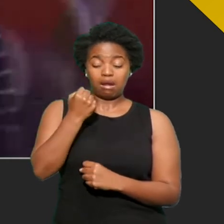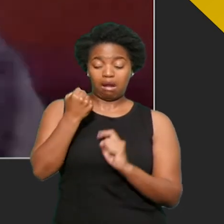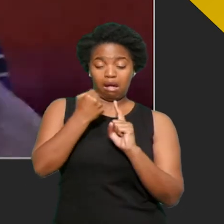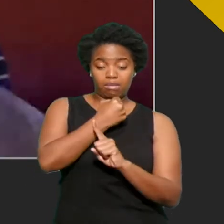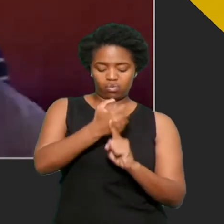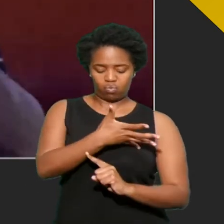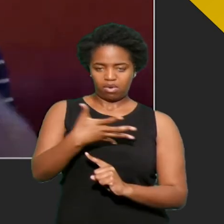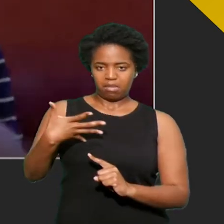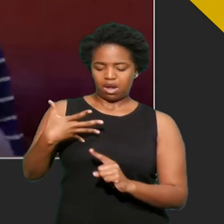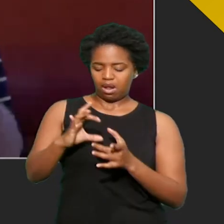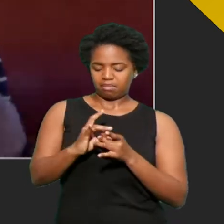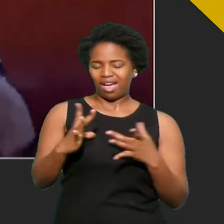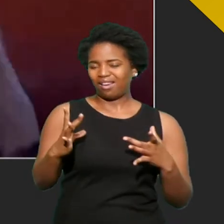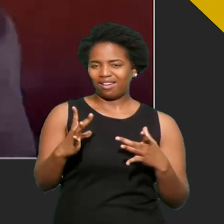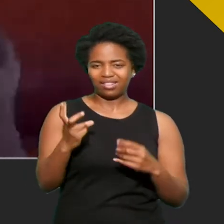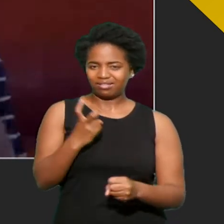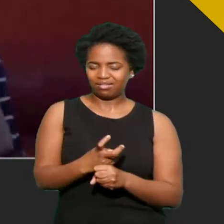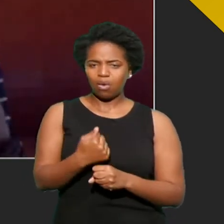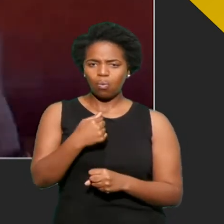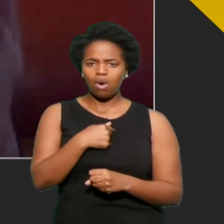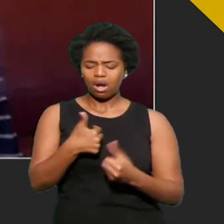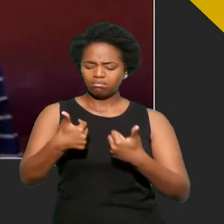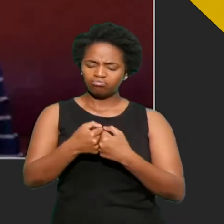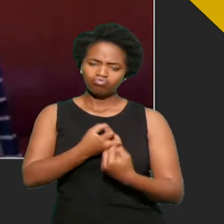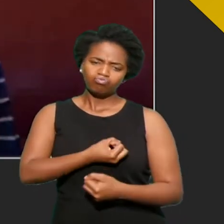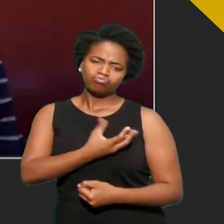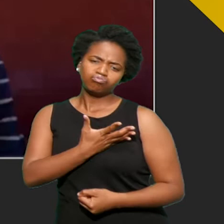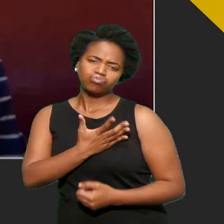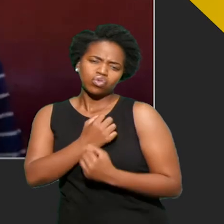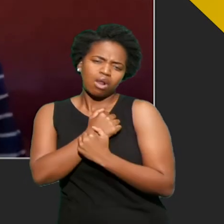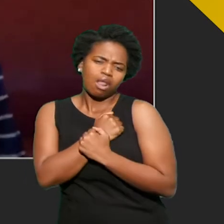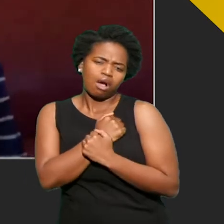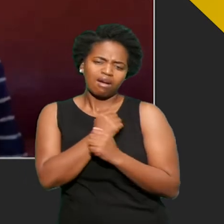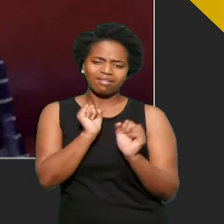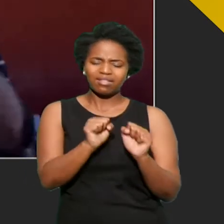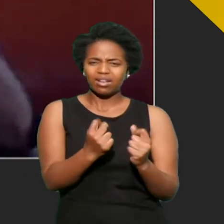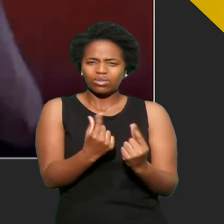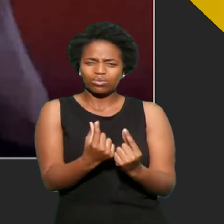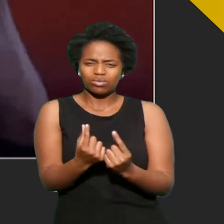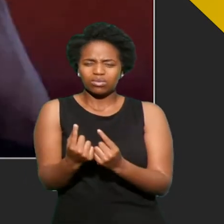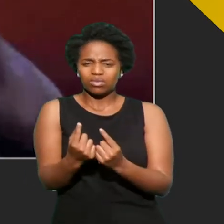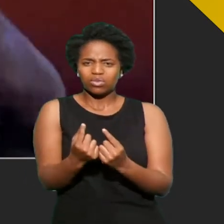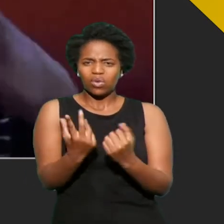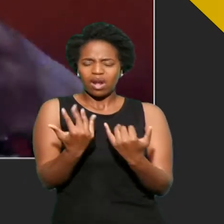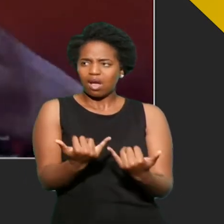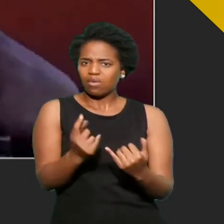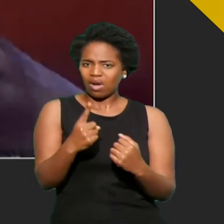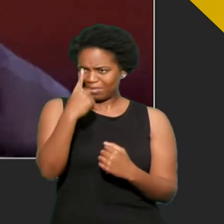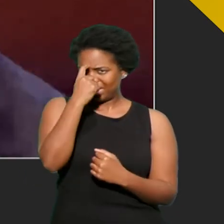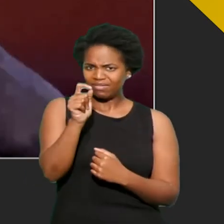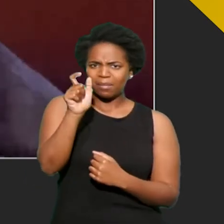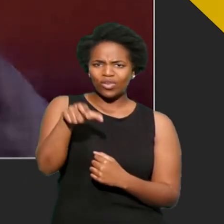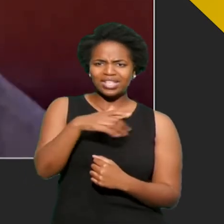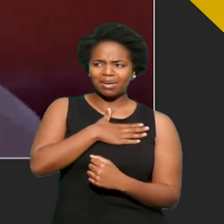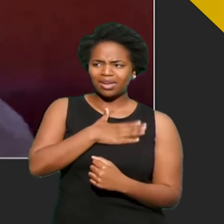any relationship, you fall in love and you get these beautiful promises from both sides. And, you know, from a